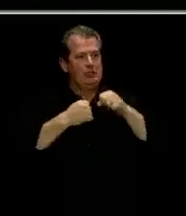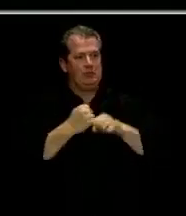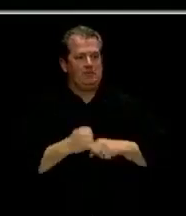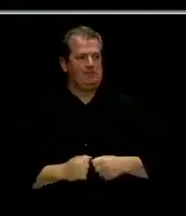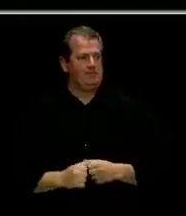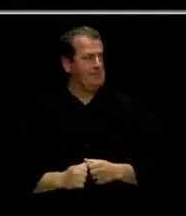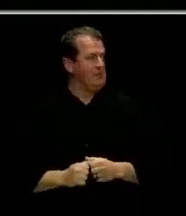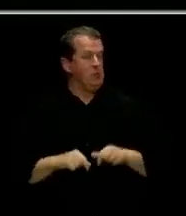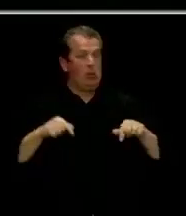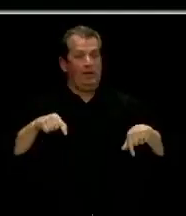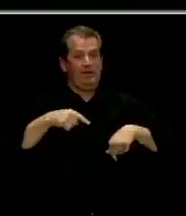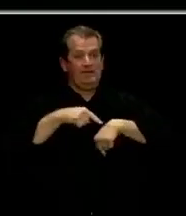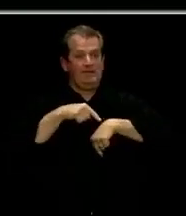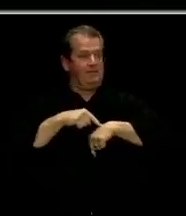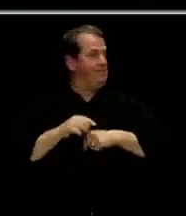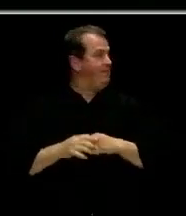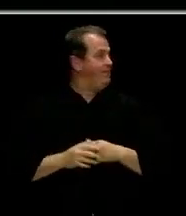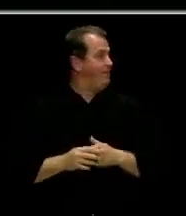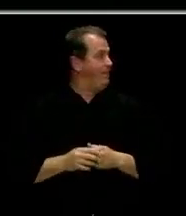So, at this point,